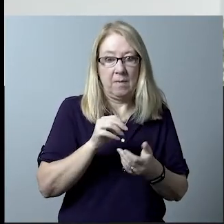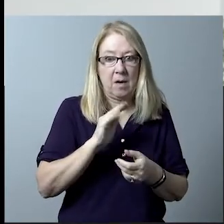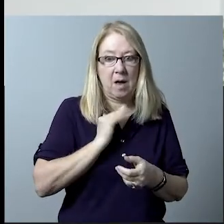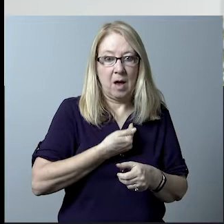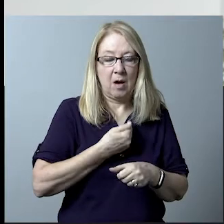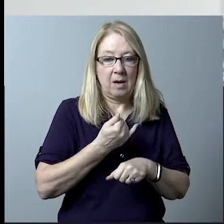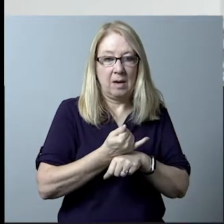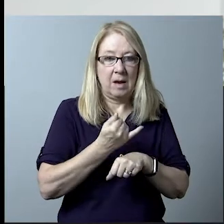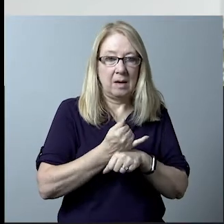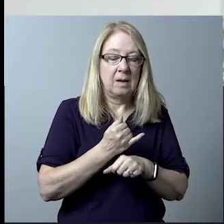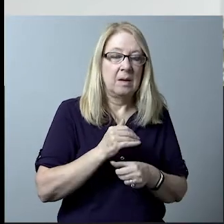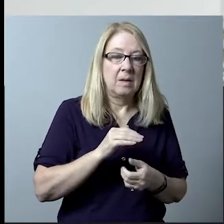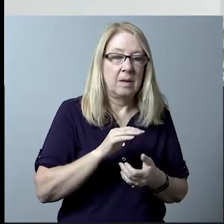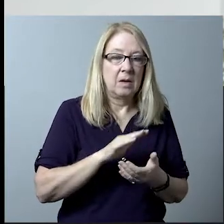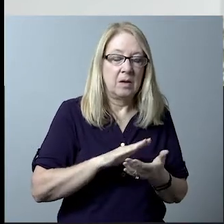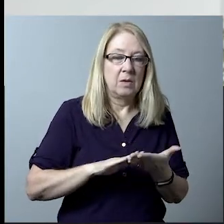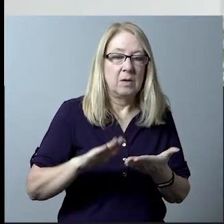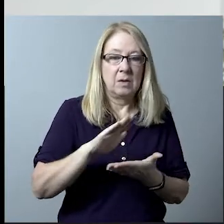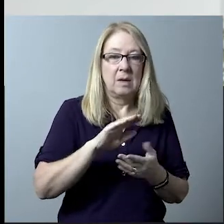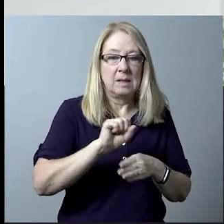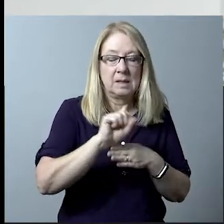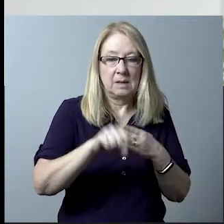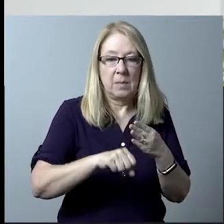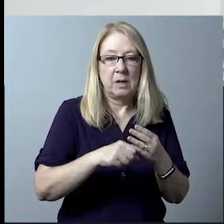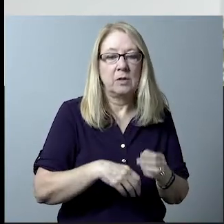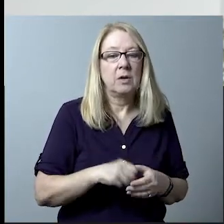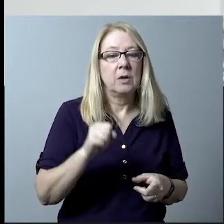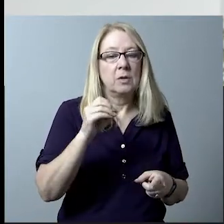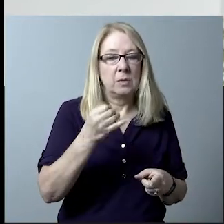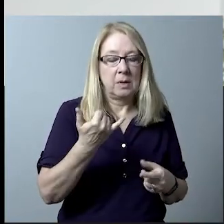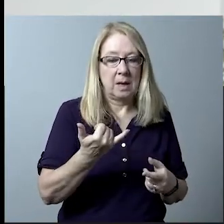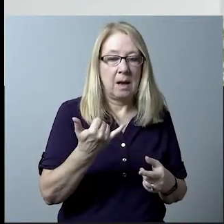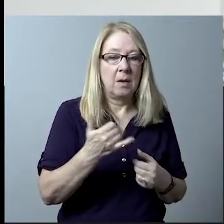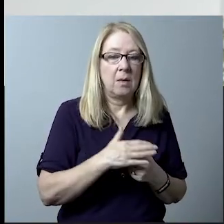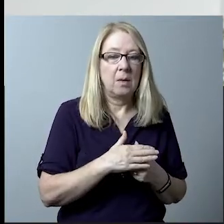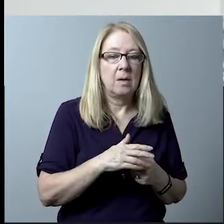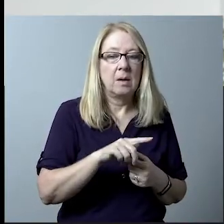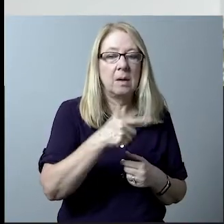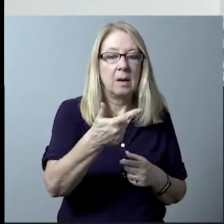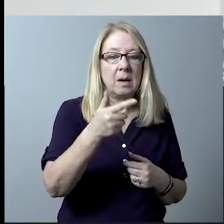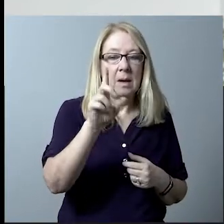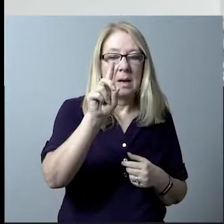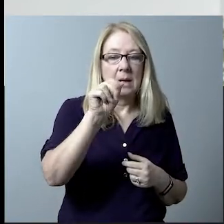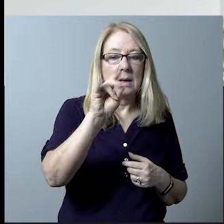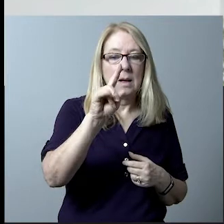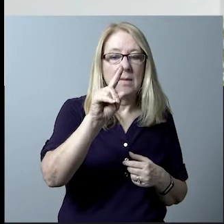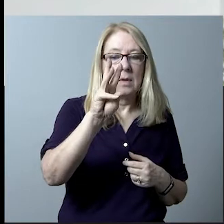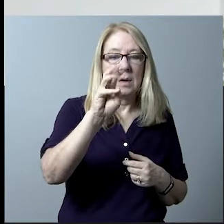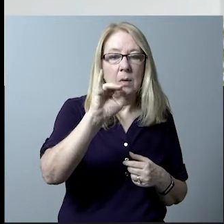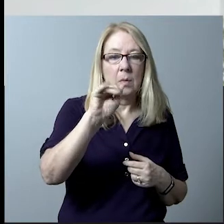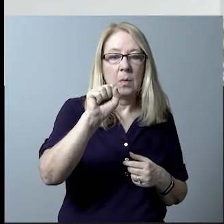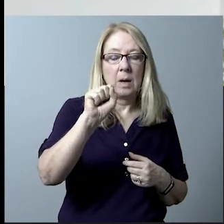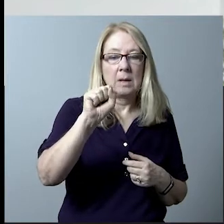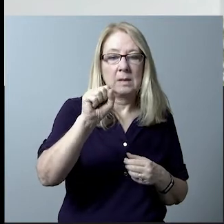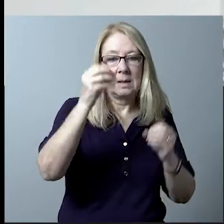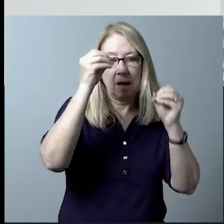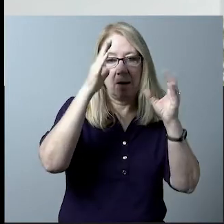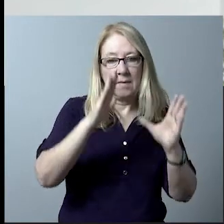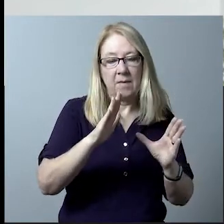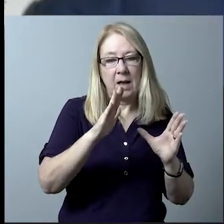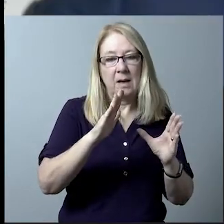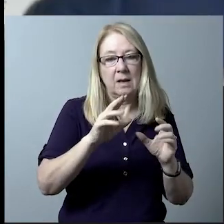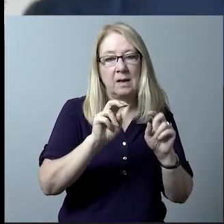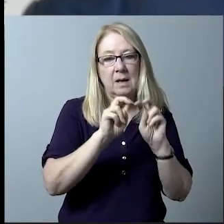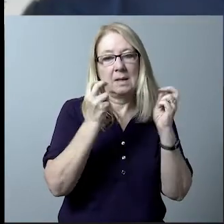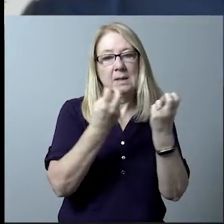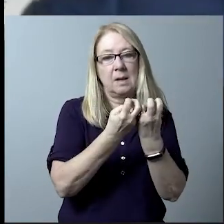of the academic year and share some updates on what they hope to accomplish in the upcoming years. So let's kick it off with Professor David Weiss,